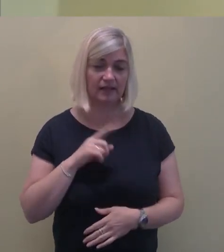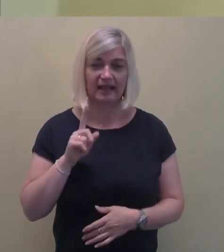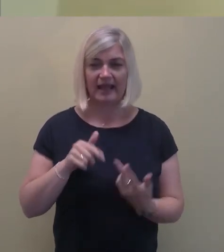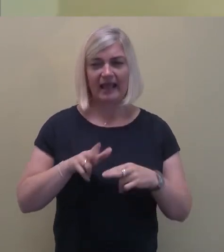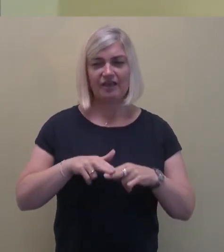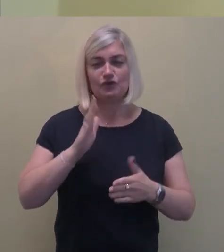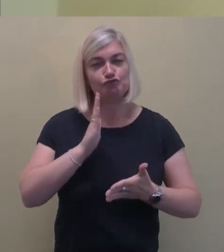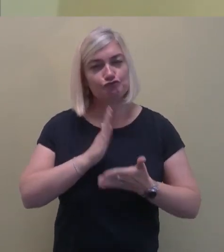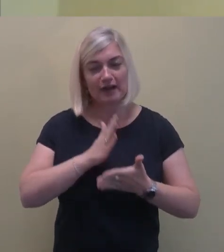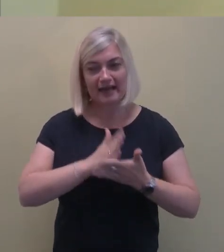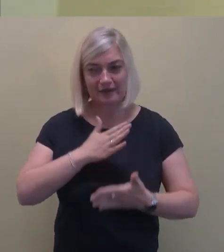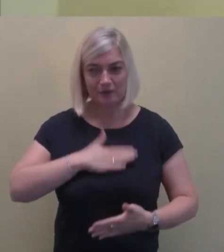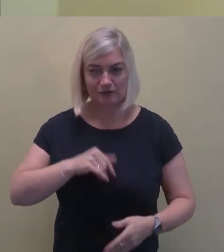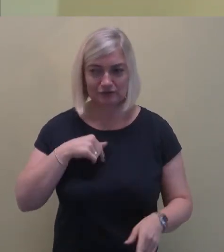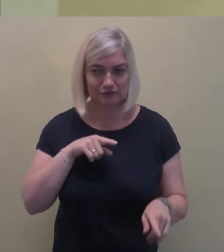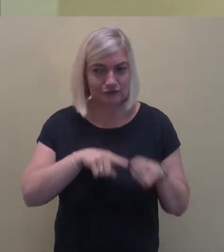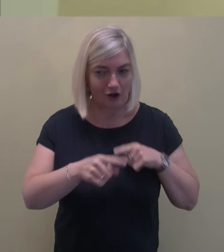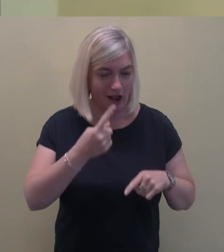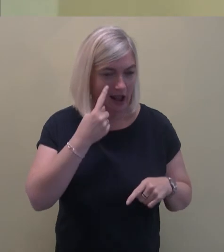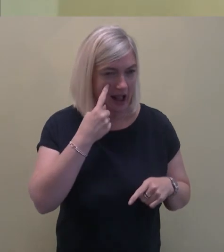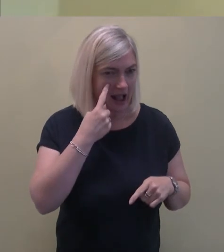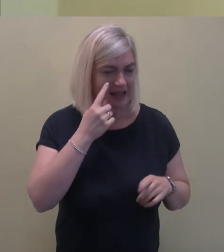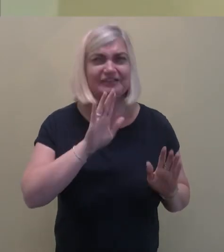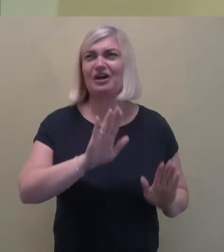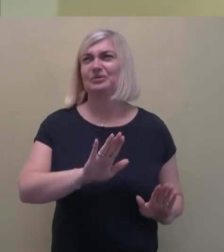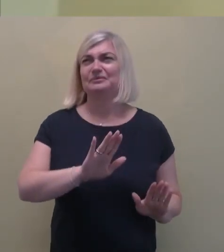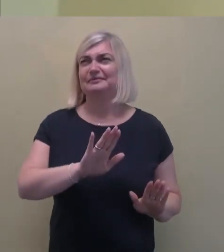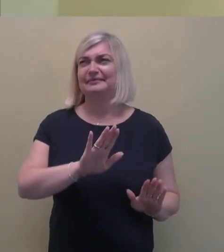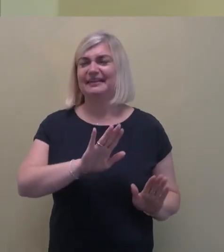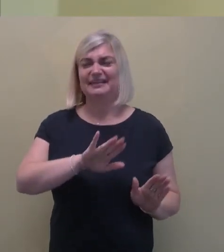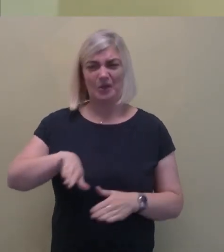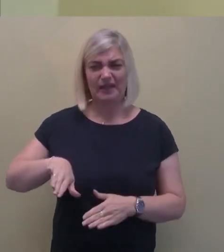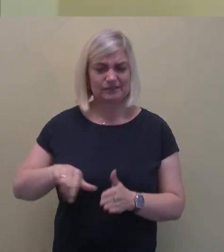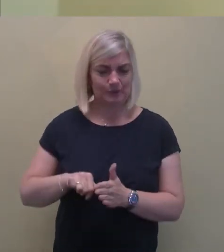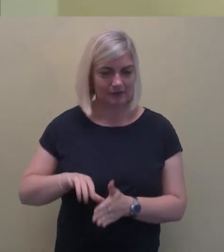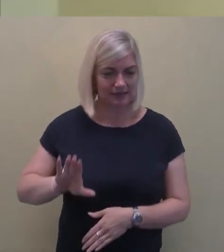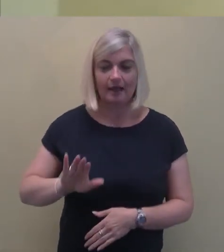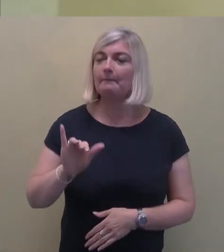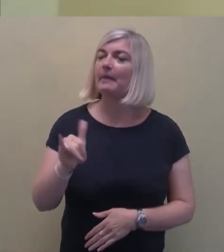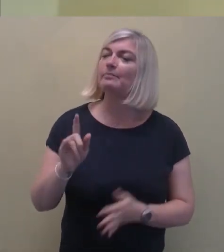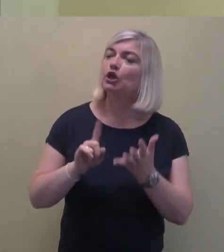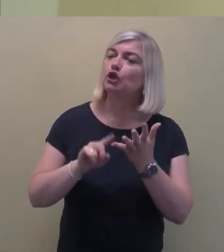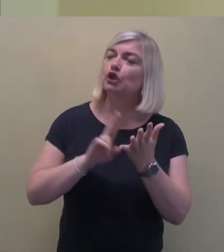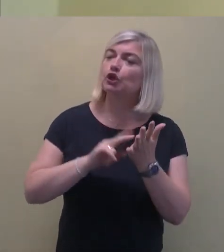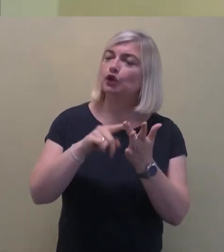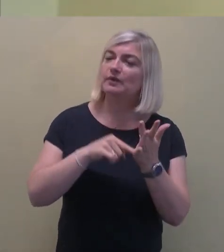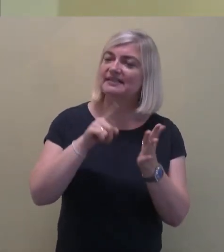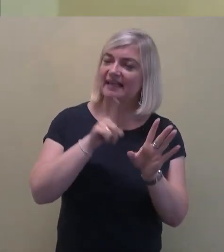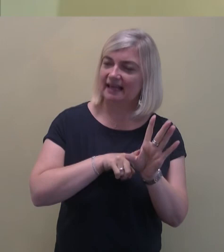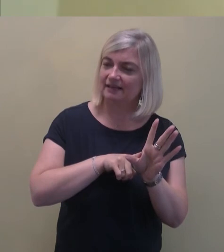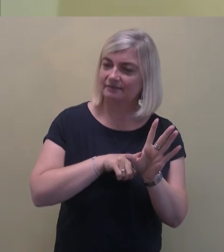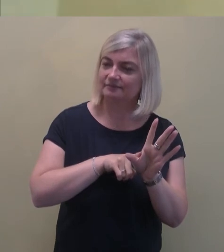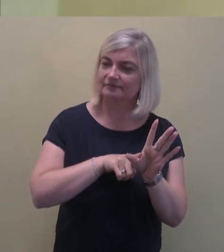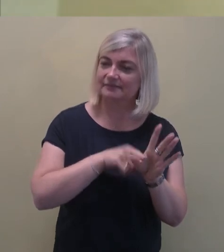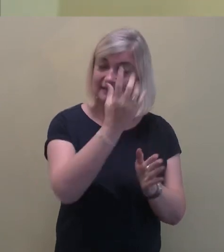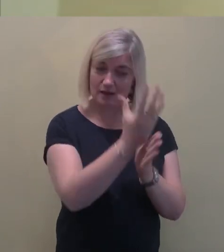online and do some Scratch programming. That's a little more simpler than Game Maker. If you really want to go for it, you can look at downloading Unreal Engine.